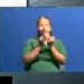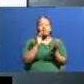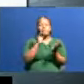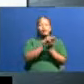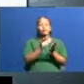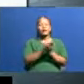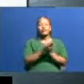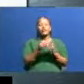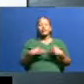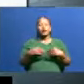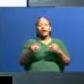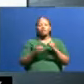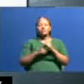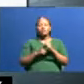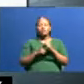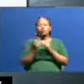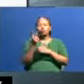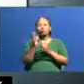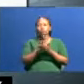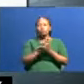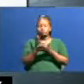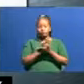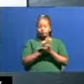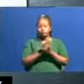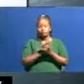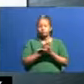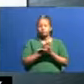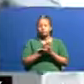of 62 cents per share. Nduta Mukami for Easy Friday.